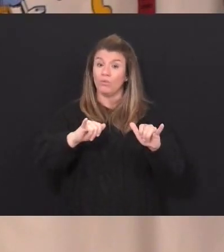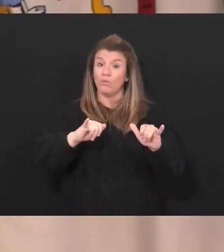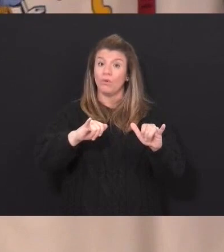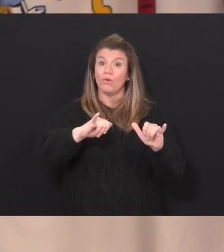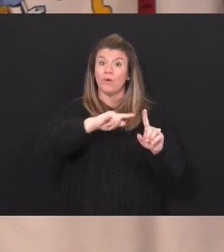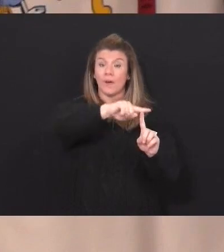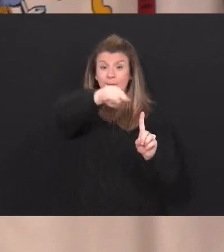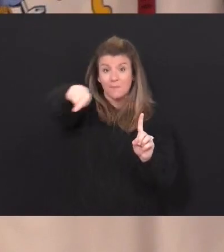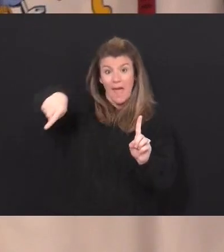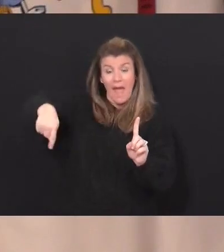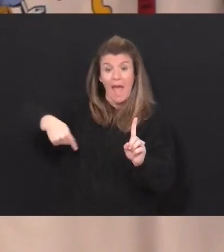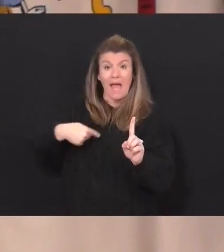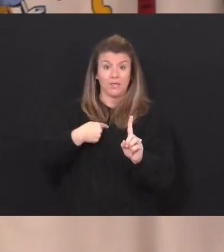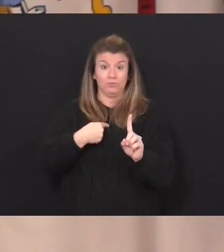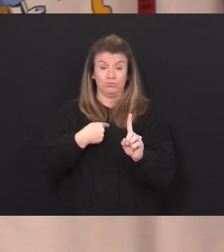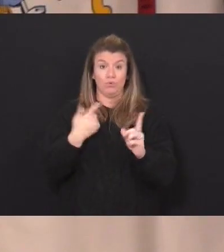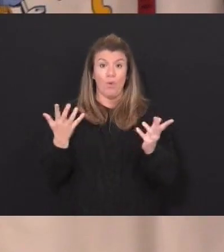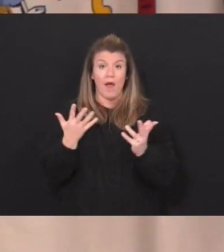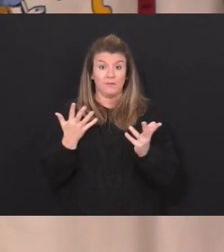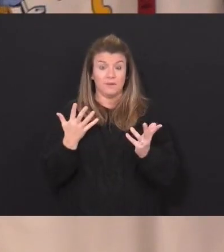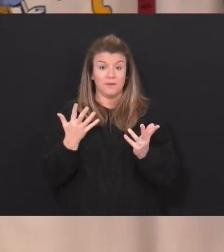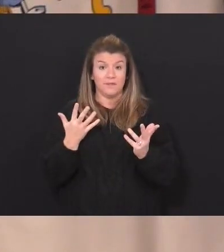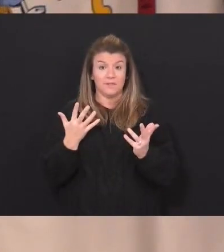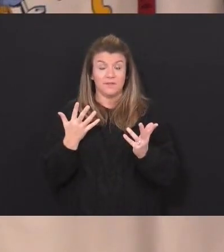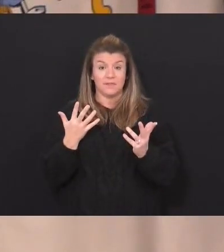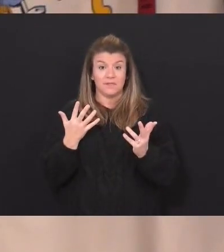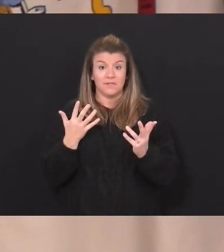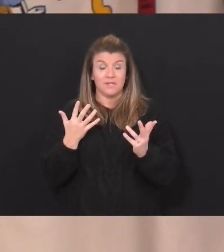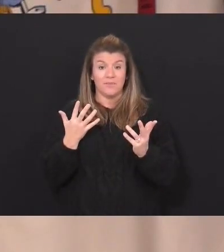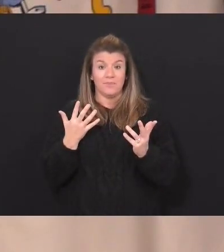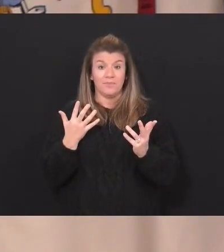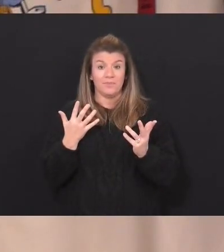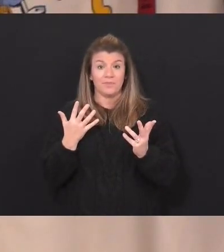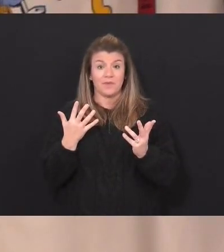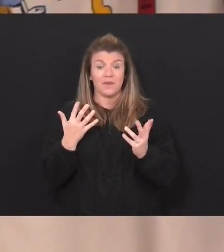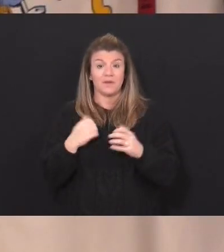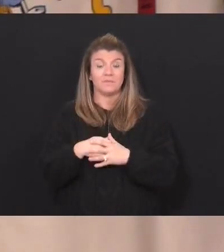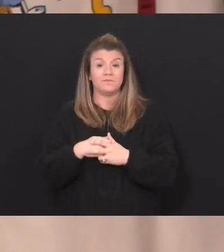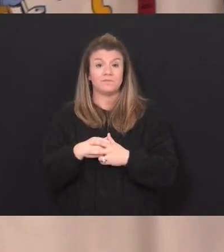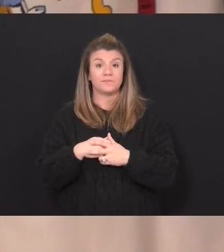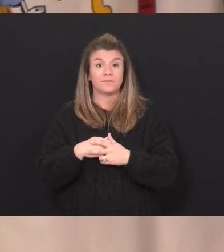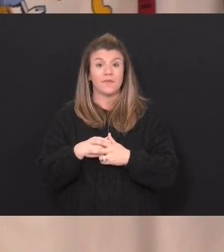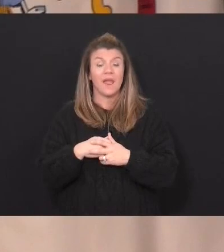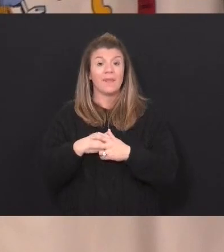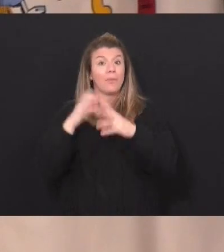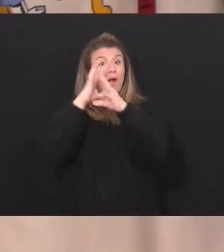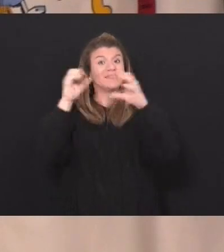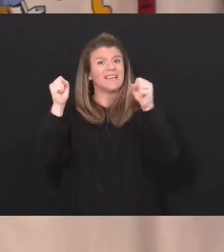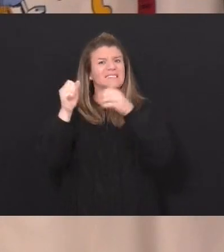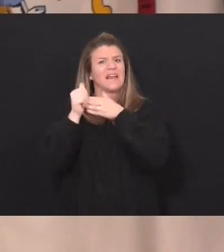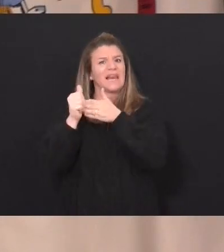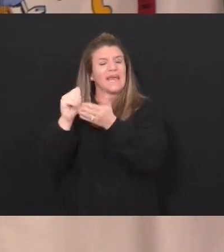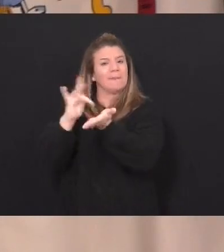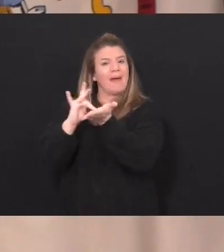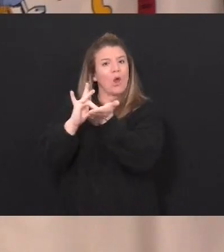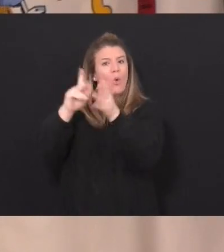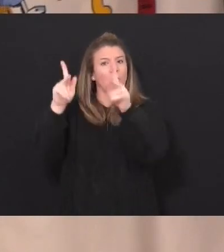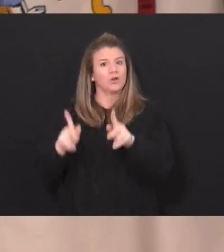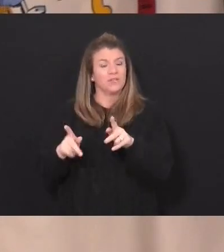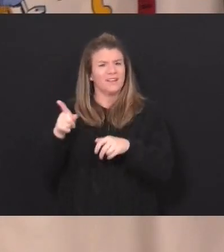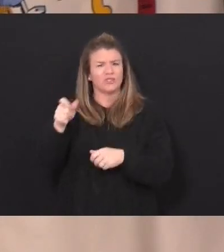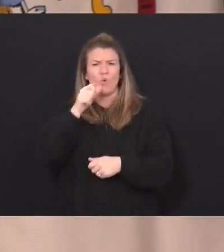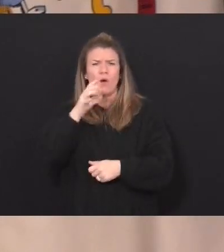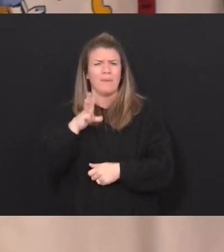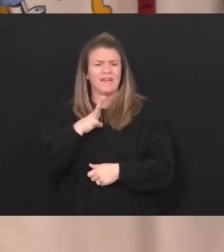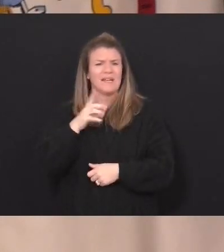one thing. President's lead medical person, a lady, spoke last night, and